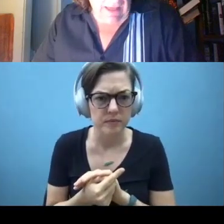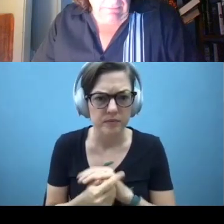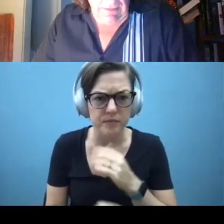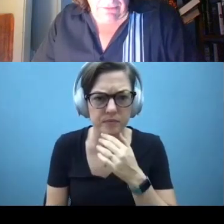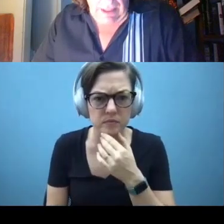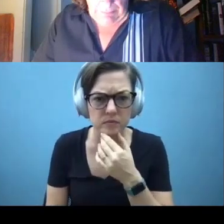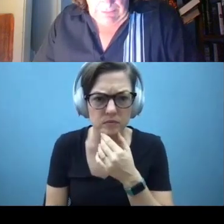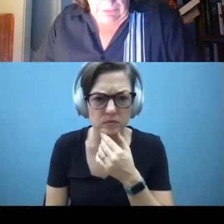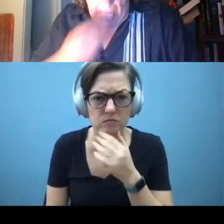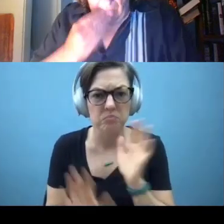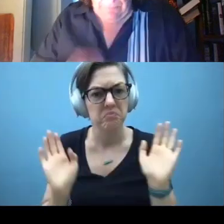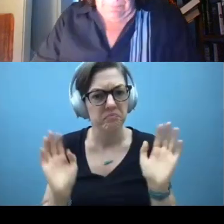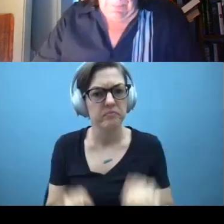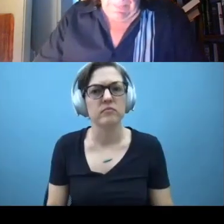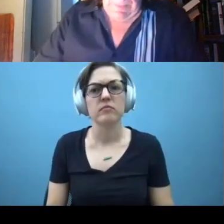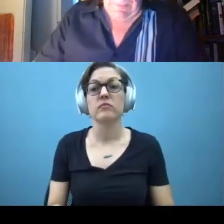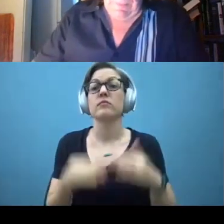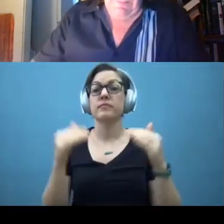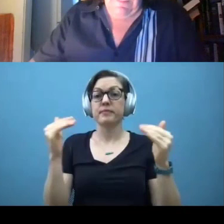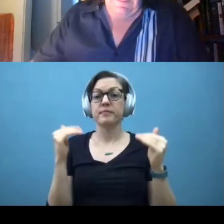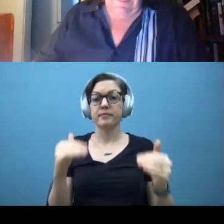That's that. Next slide, please.